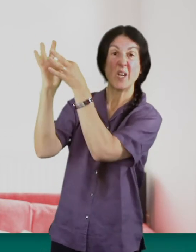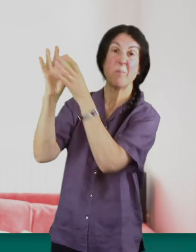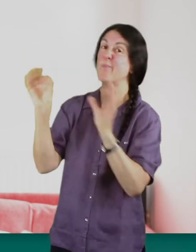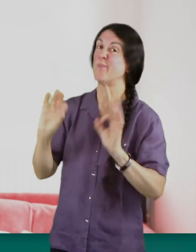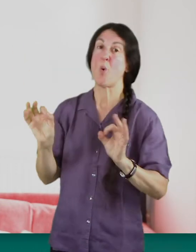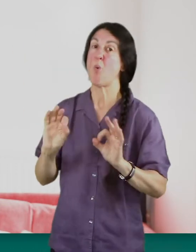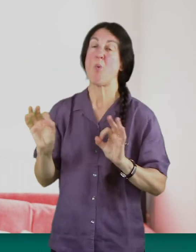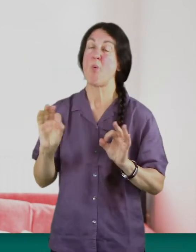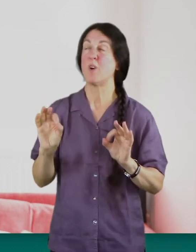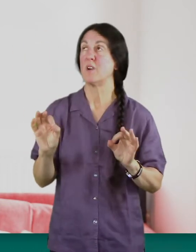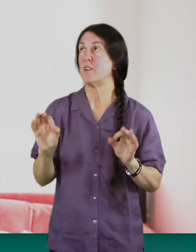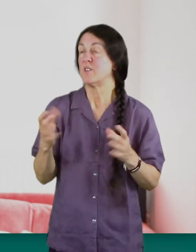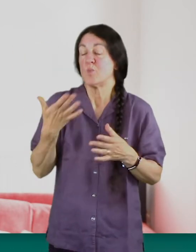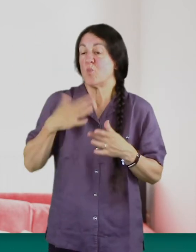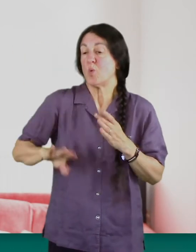power.